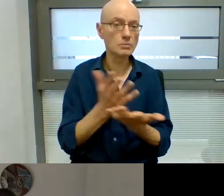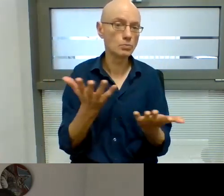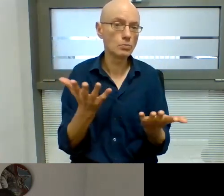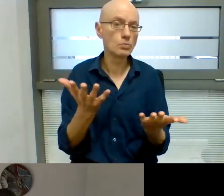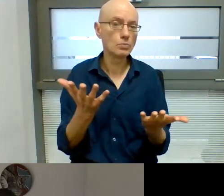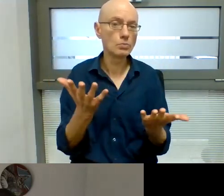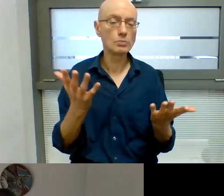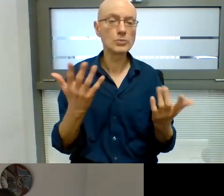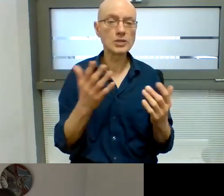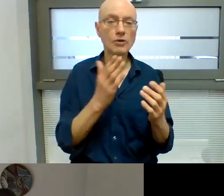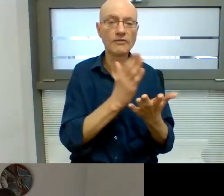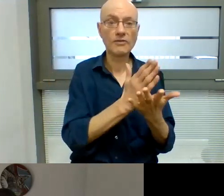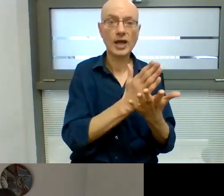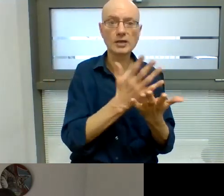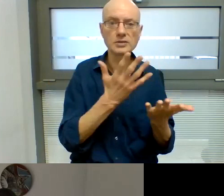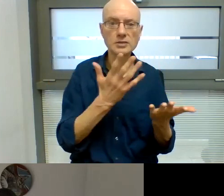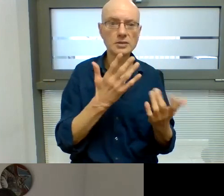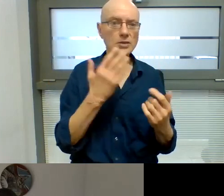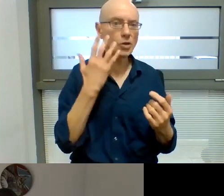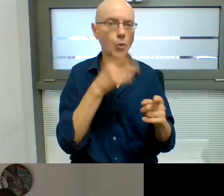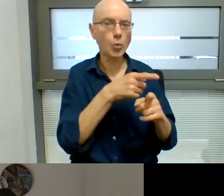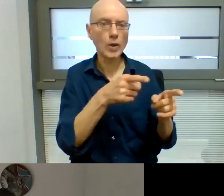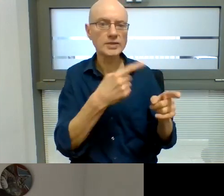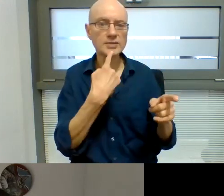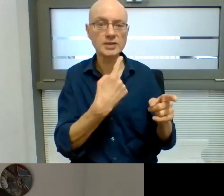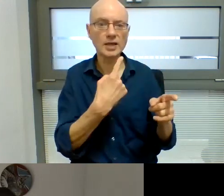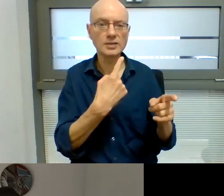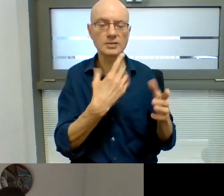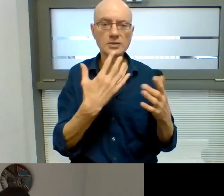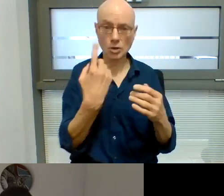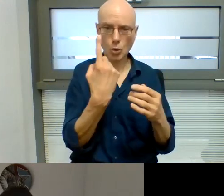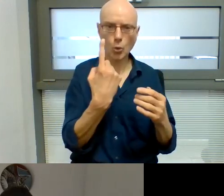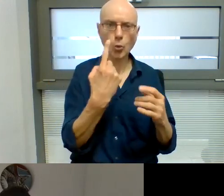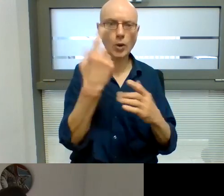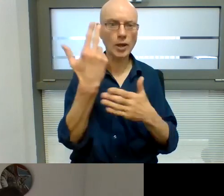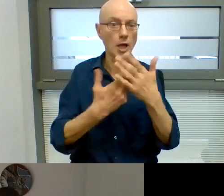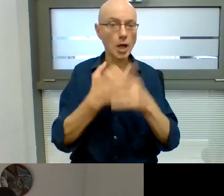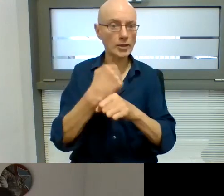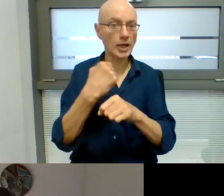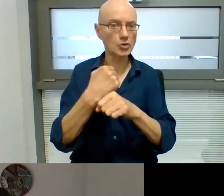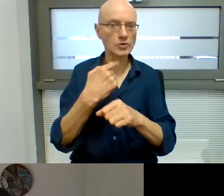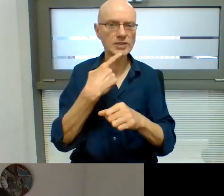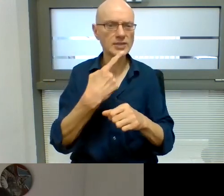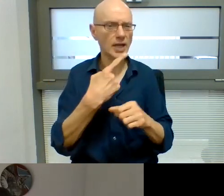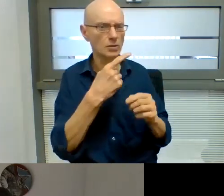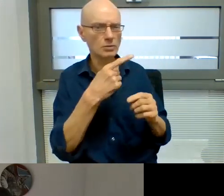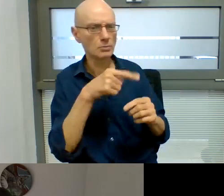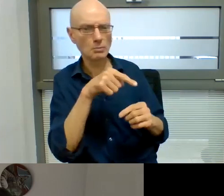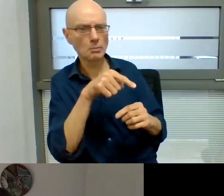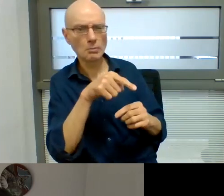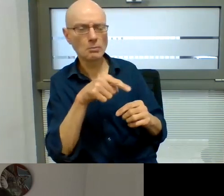so the fact that when they said, I mean, it was one particular gallery that said this, and it